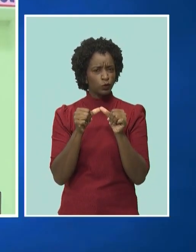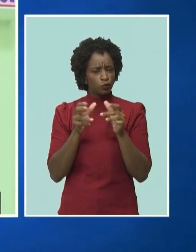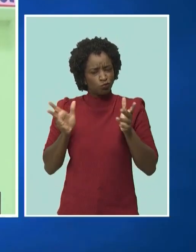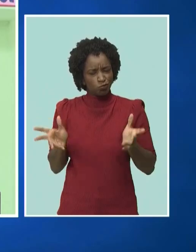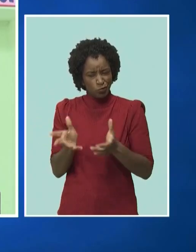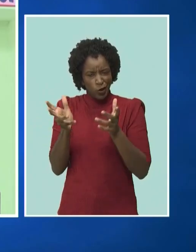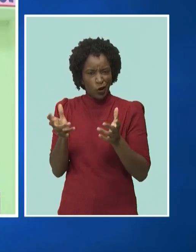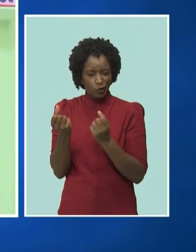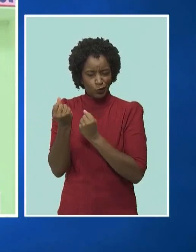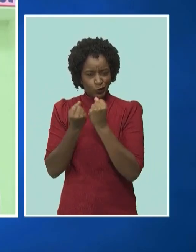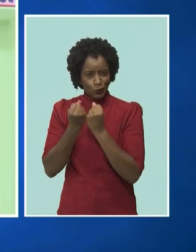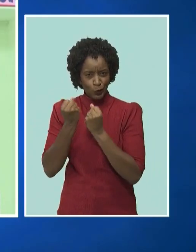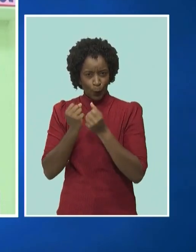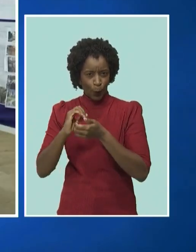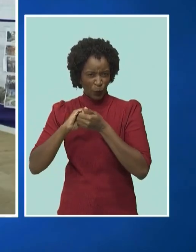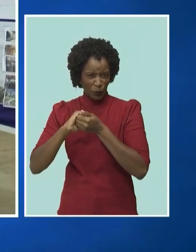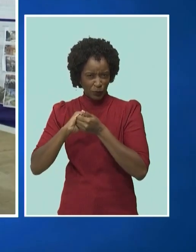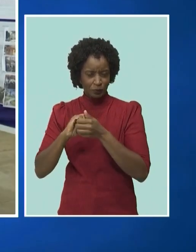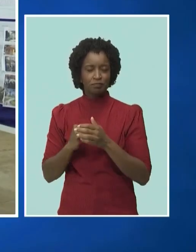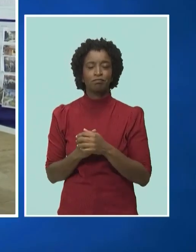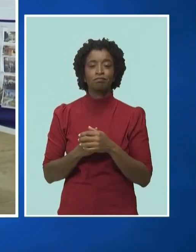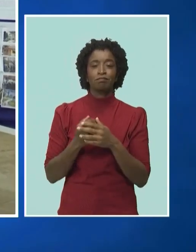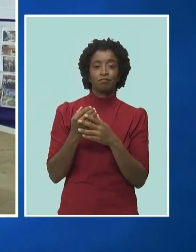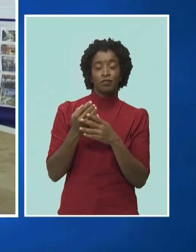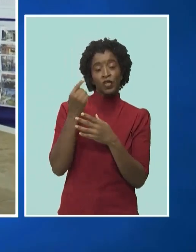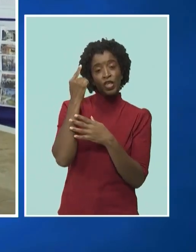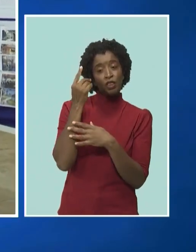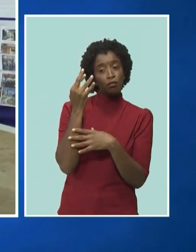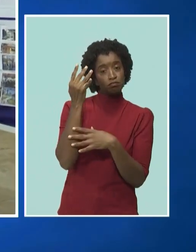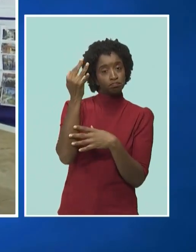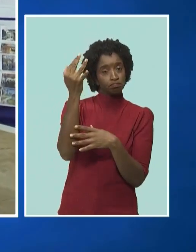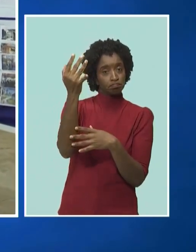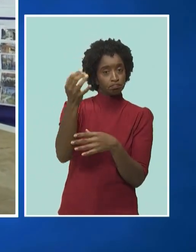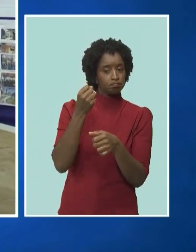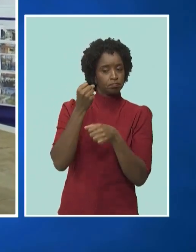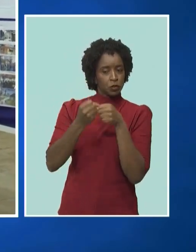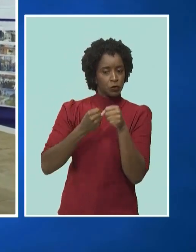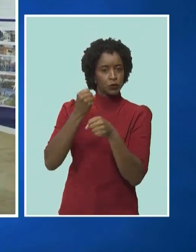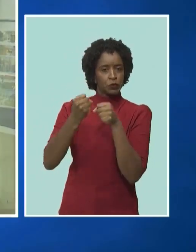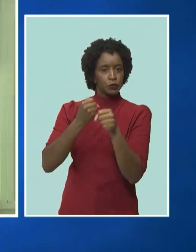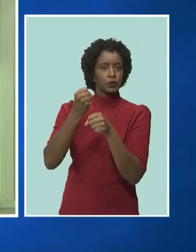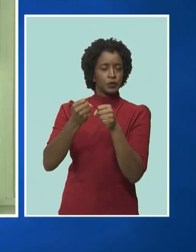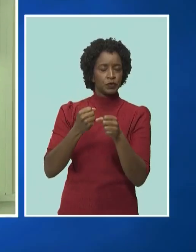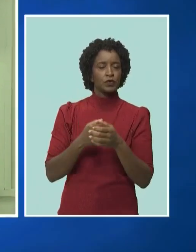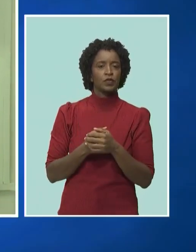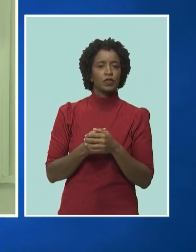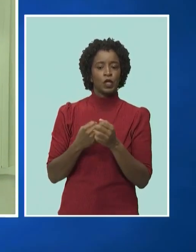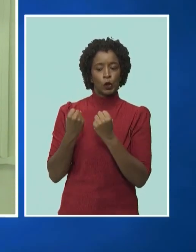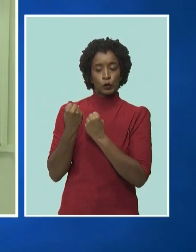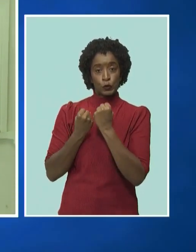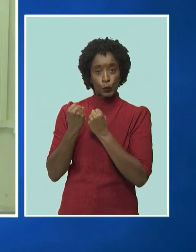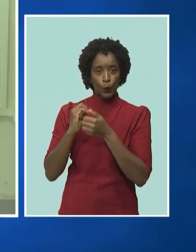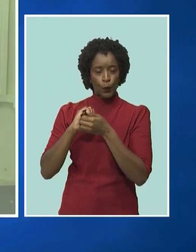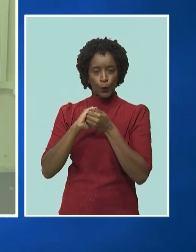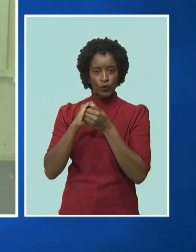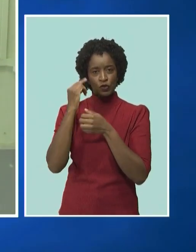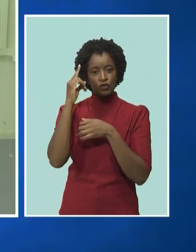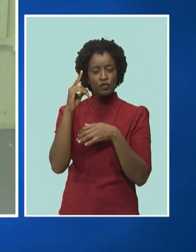we expect that over the next several years, the partnerships for healthy schools will